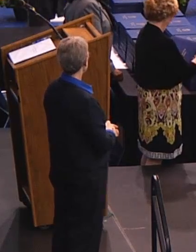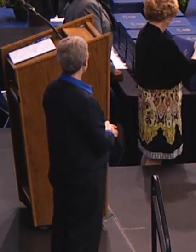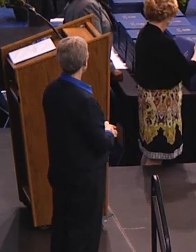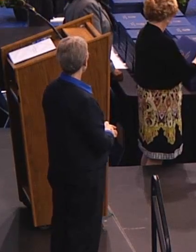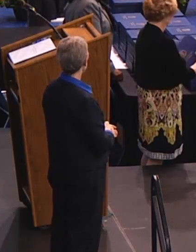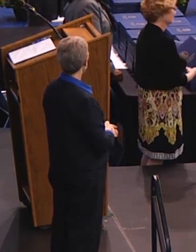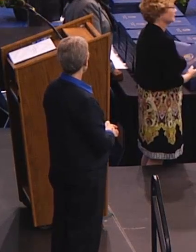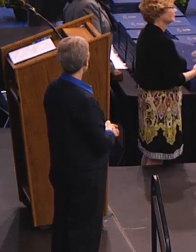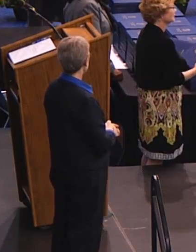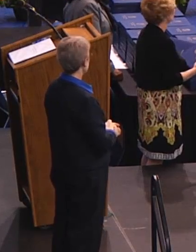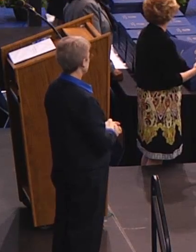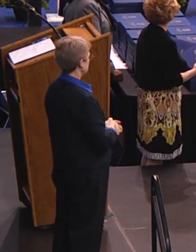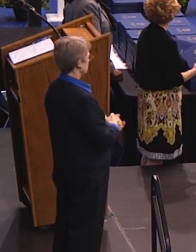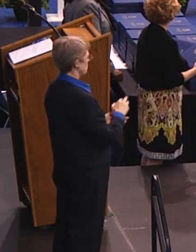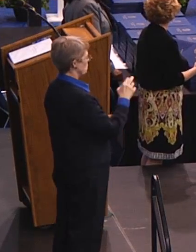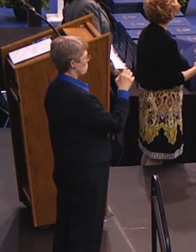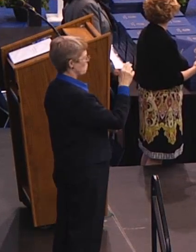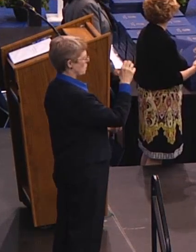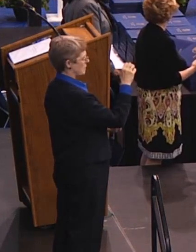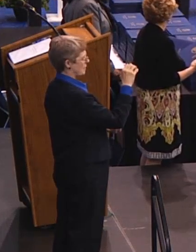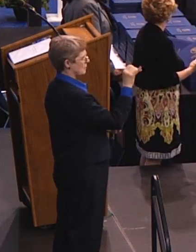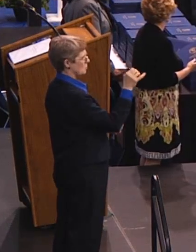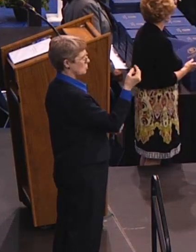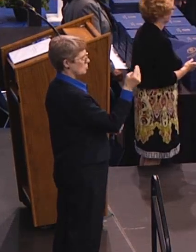Heather Renee Johnson, nursing.